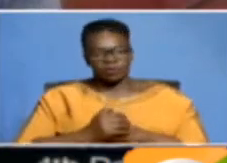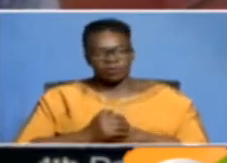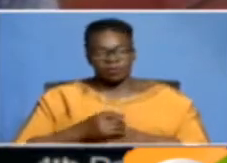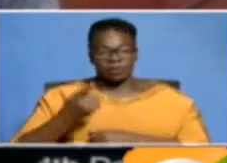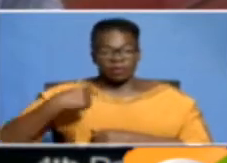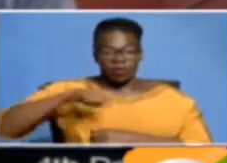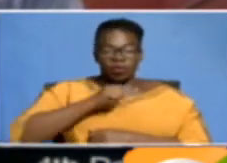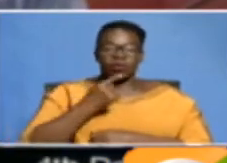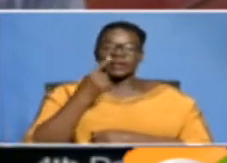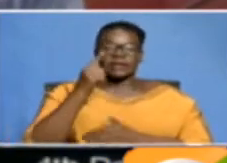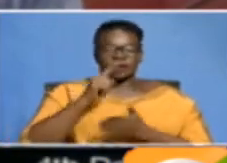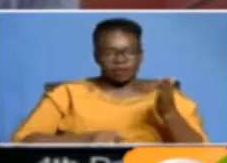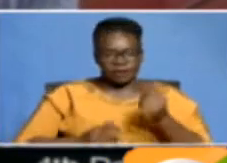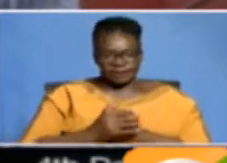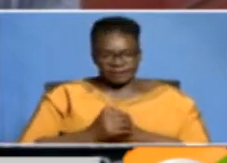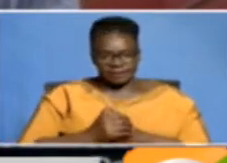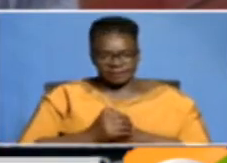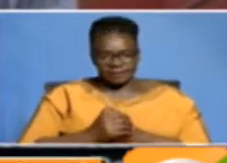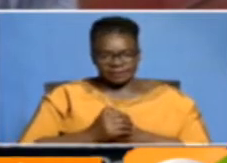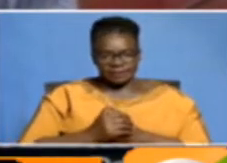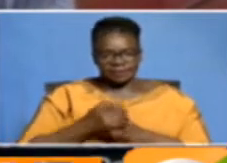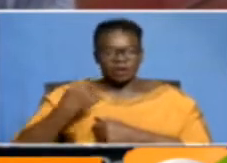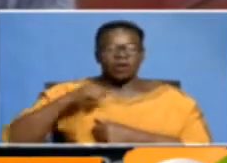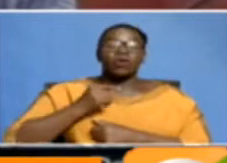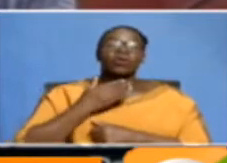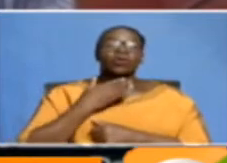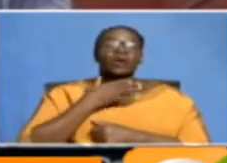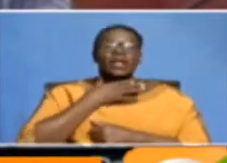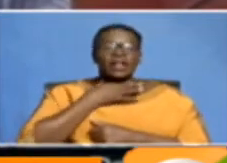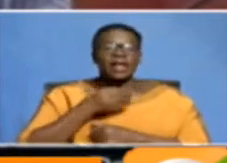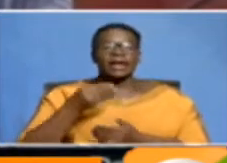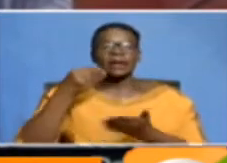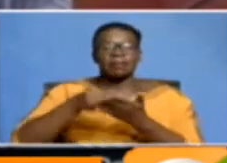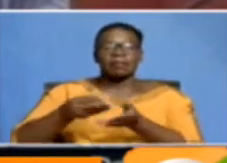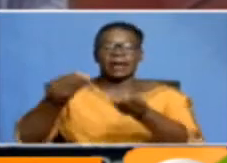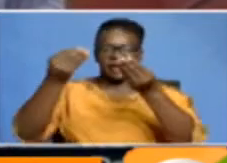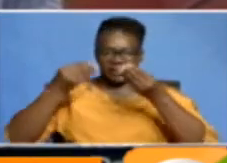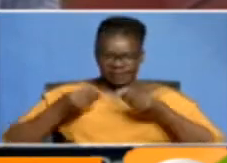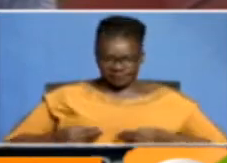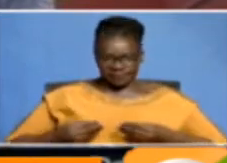Sisi tunasema tungependa tupewe pesa tulipiwe